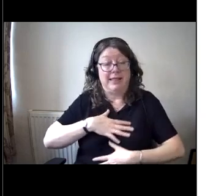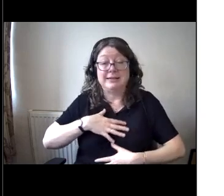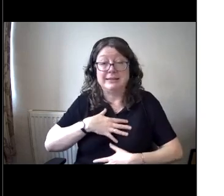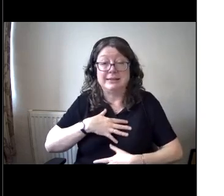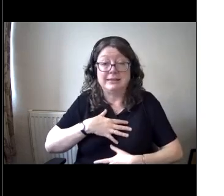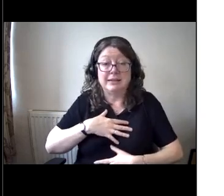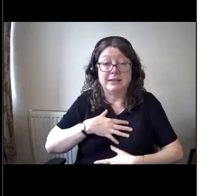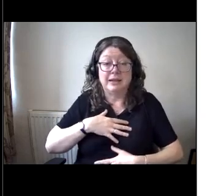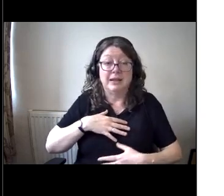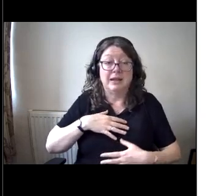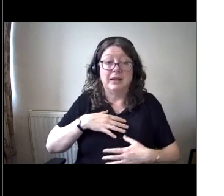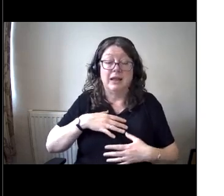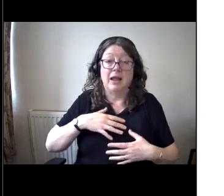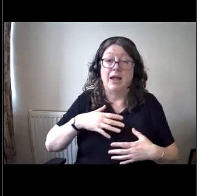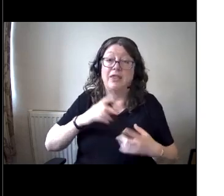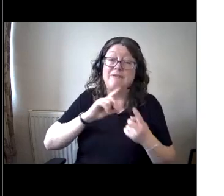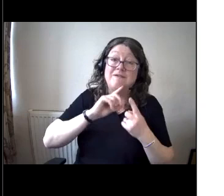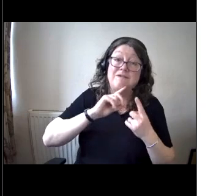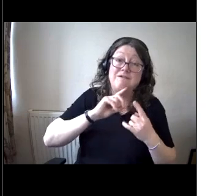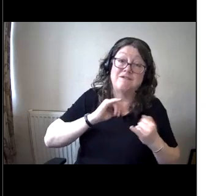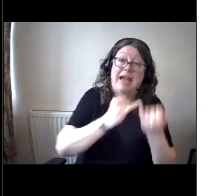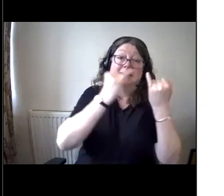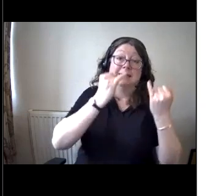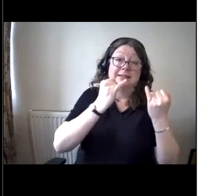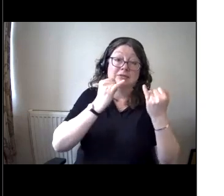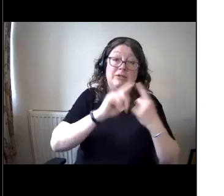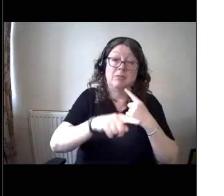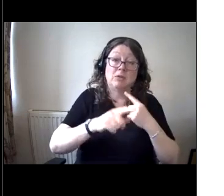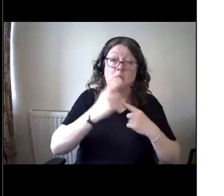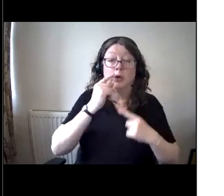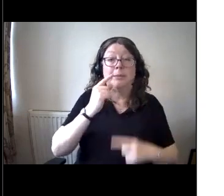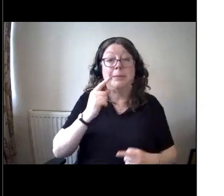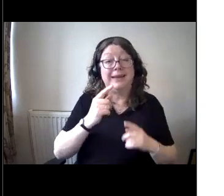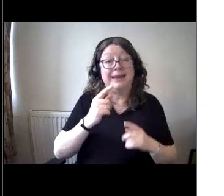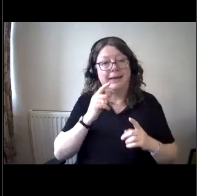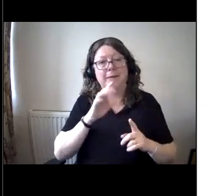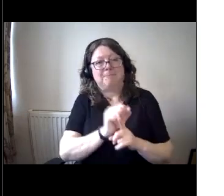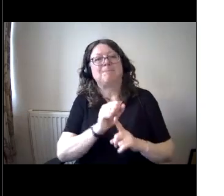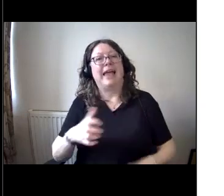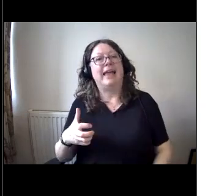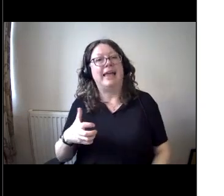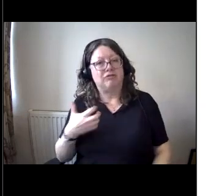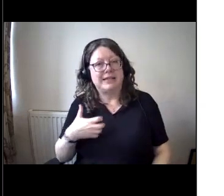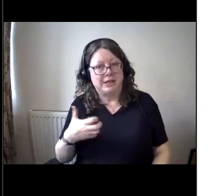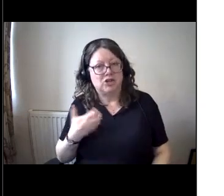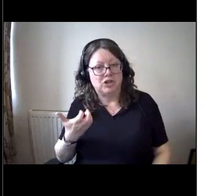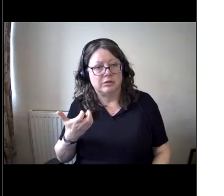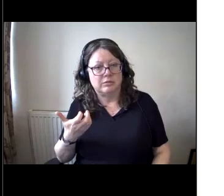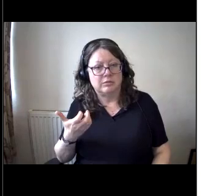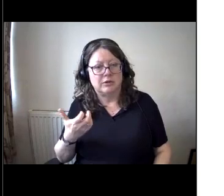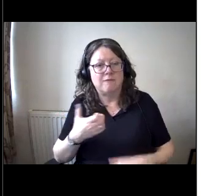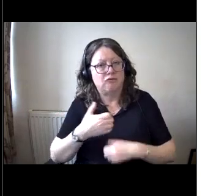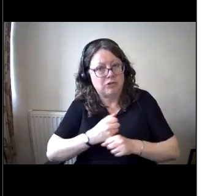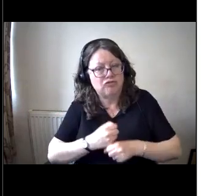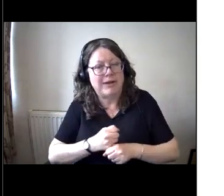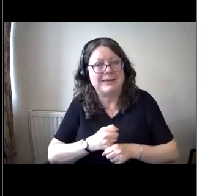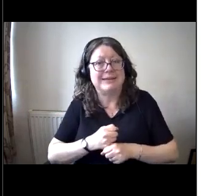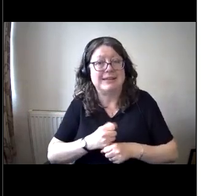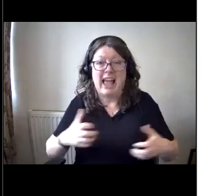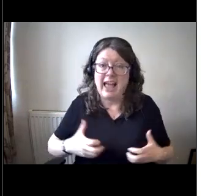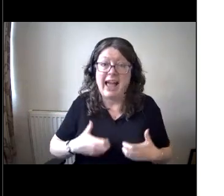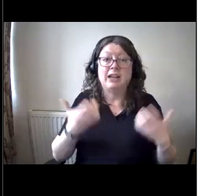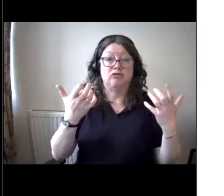fight response might look like our young people becoming irritable, being frustrated. It may come across as if they're angry